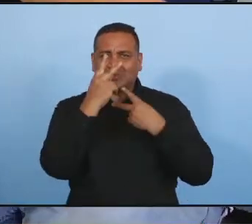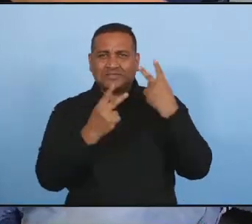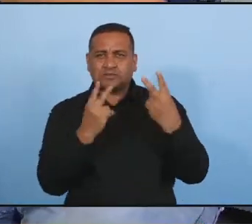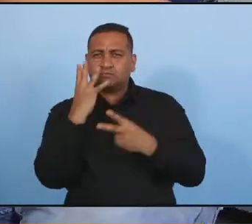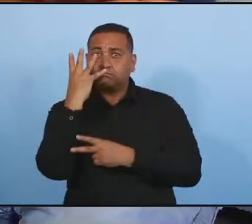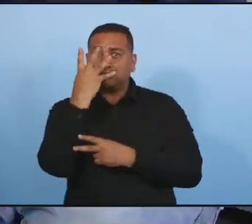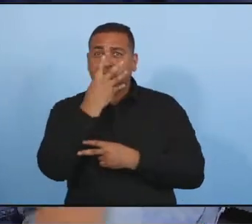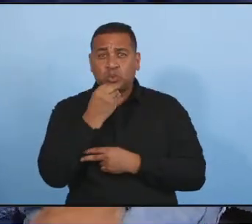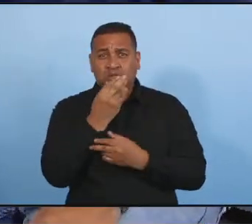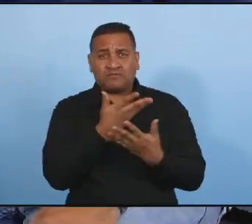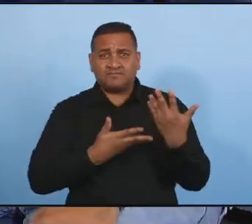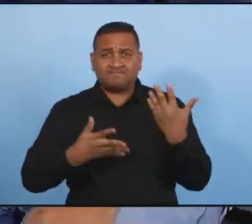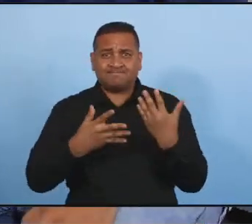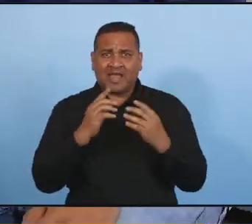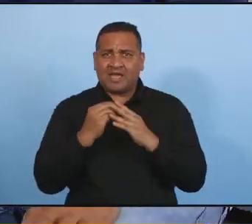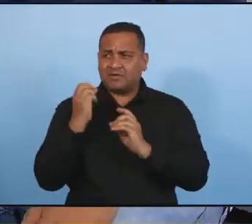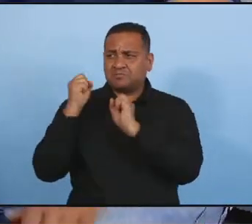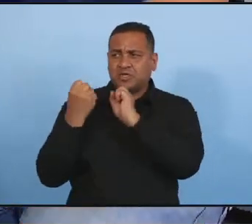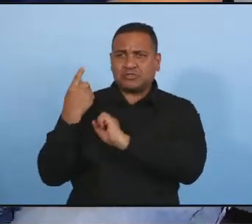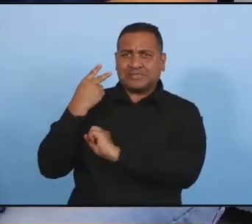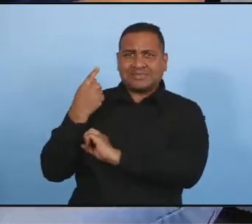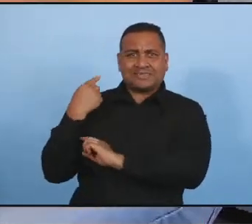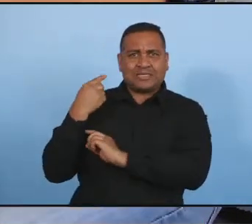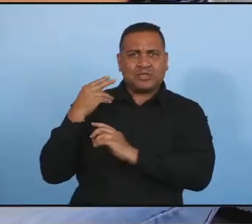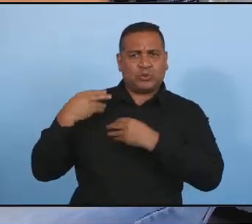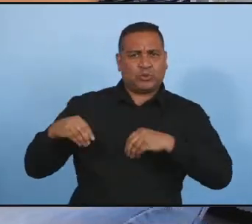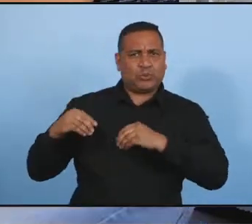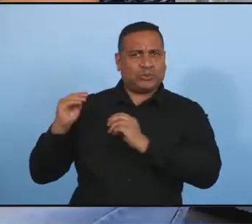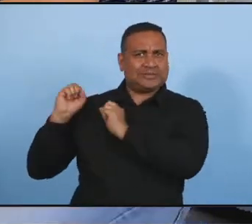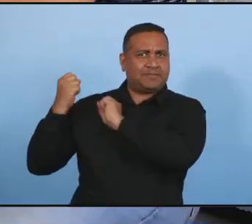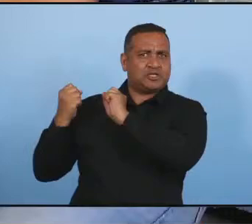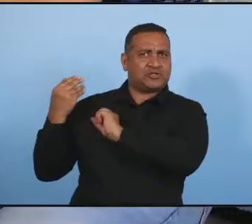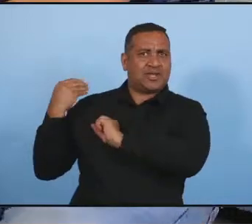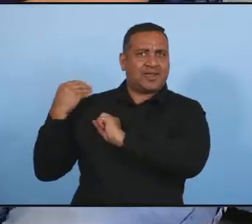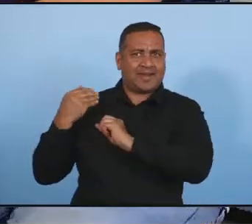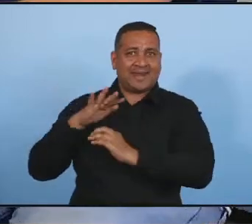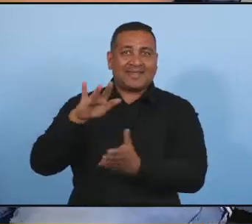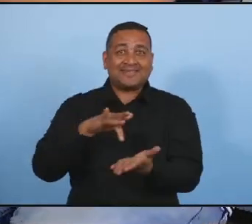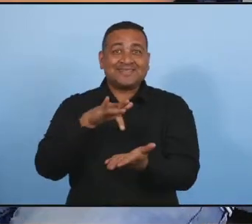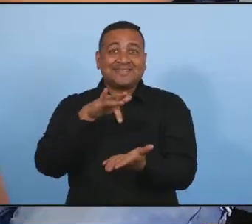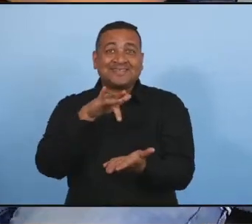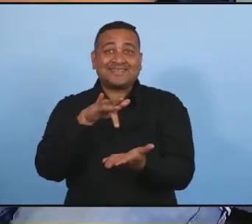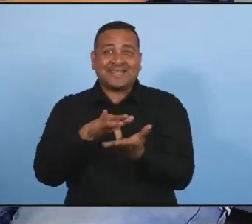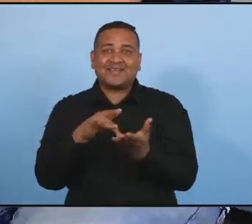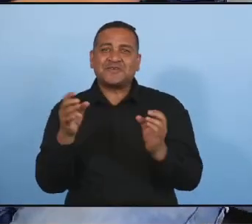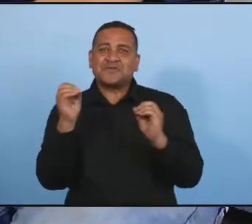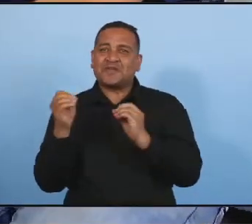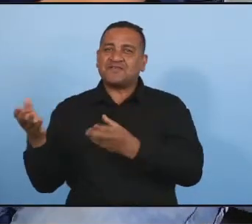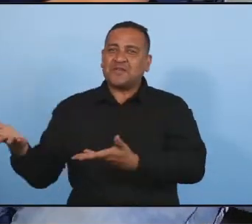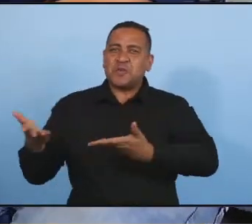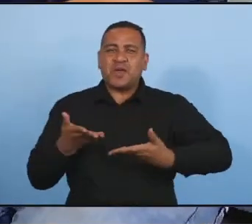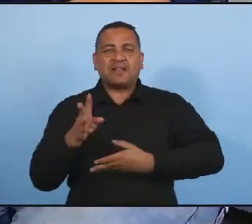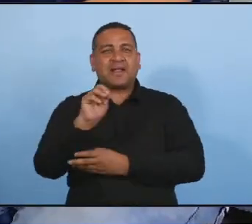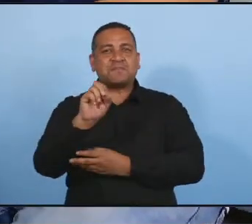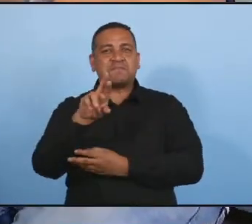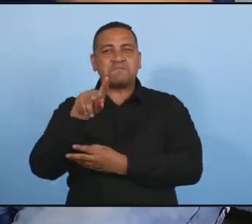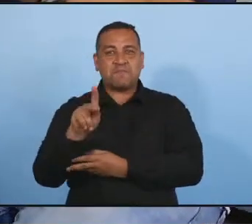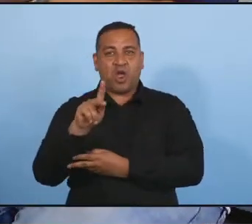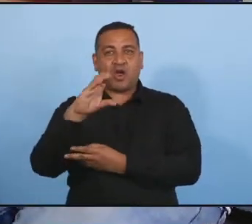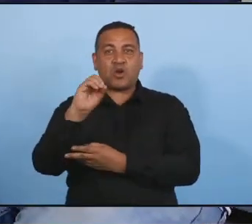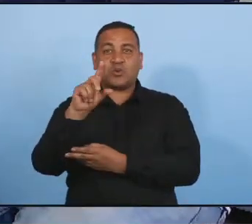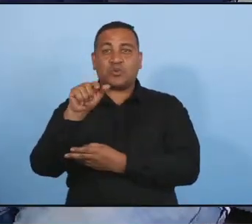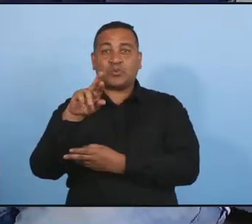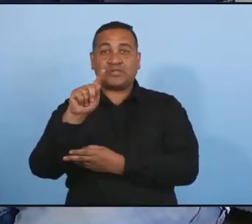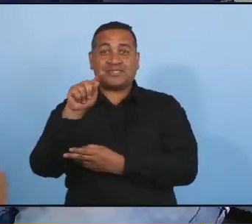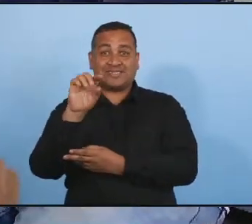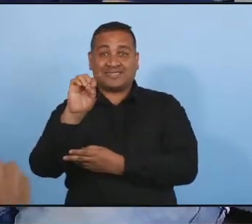which you can see just over our shoulders as well. Now, right between us now, and good afternoon, Mark Cornelissen is joining us as well, who's the